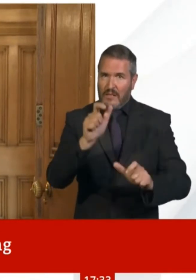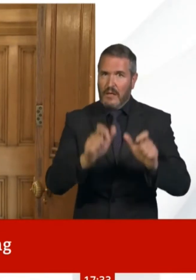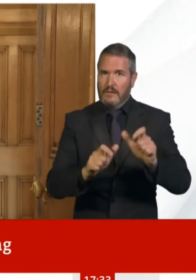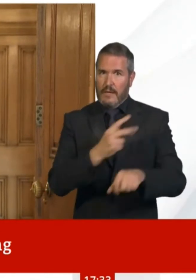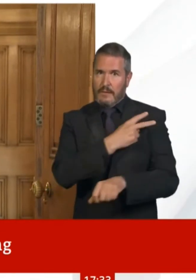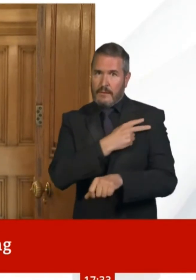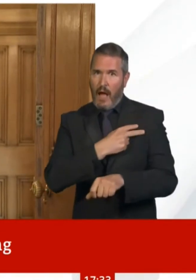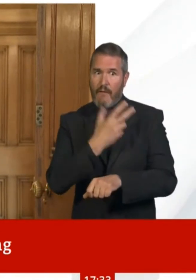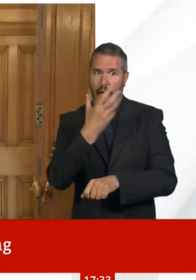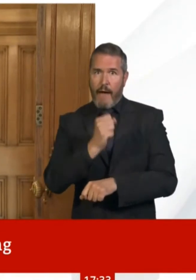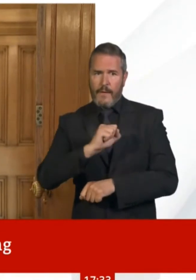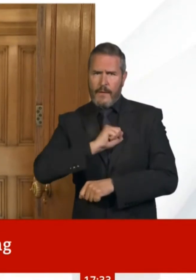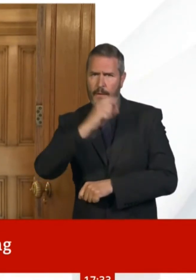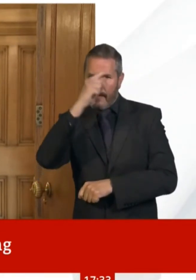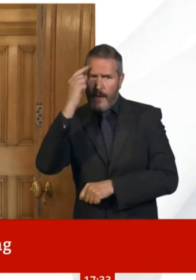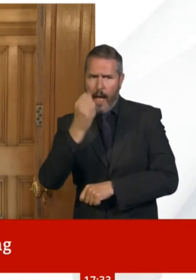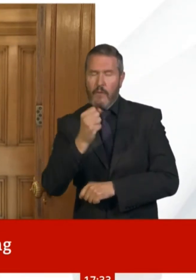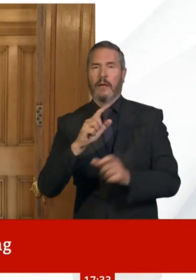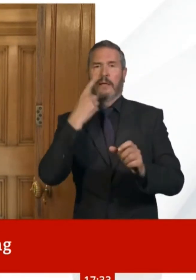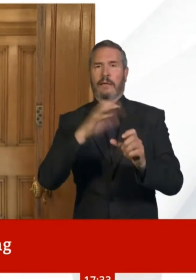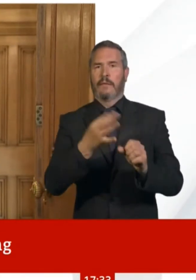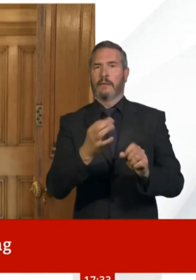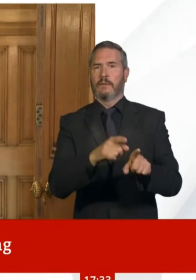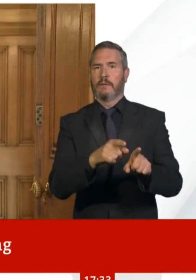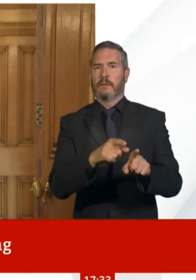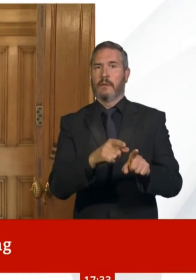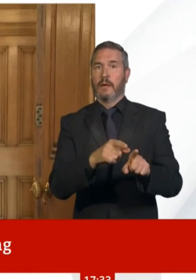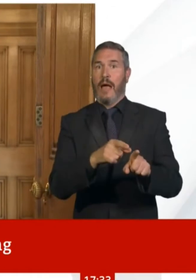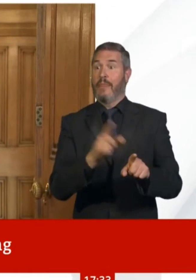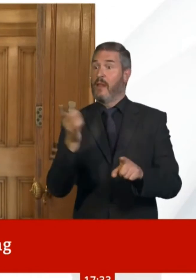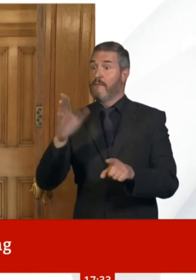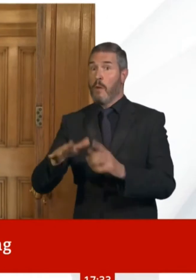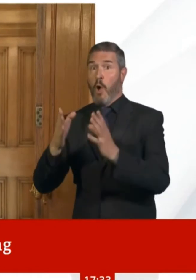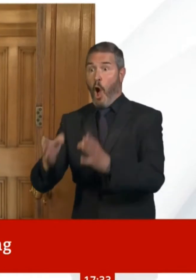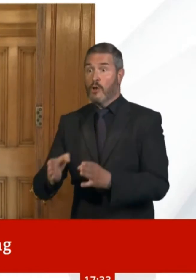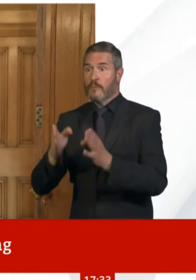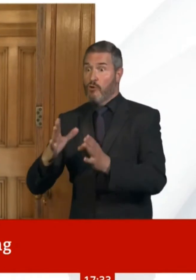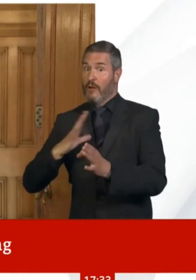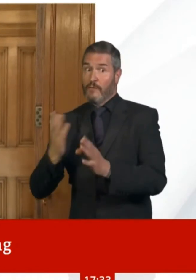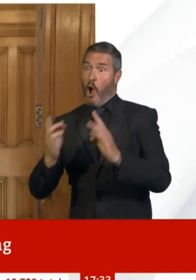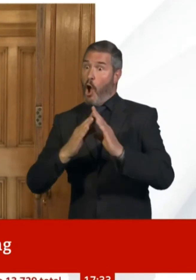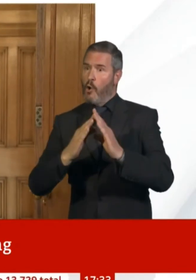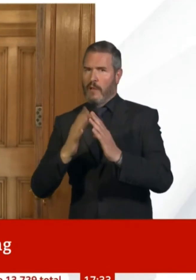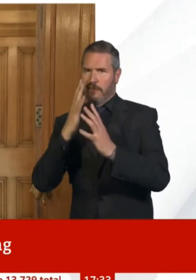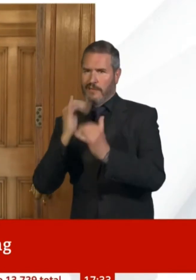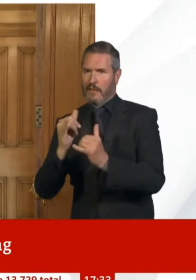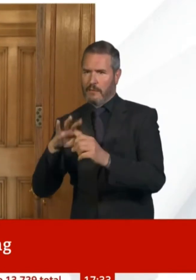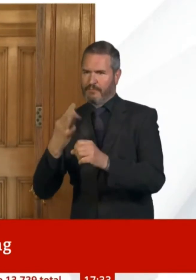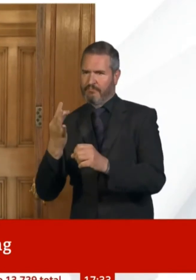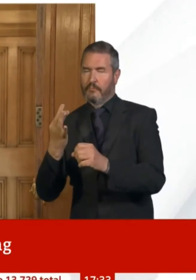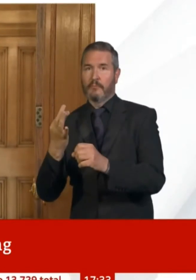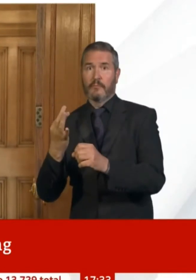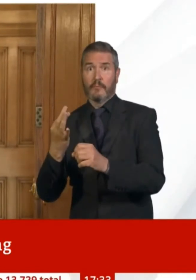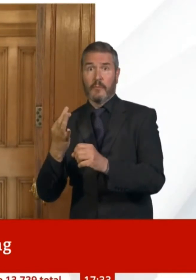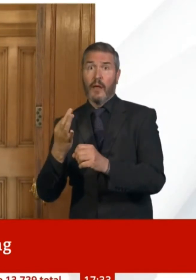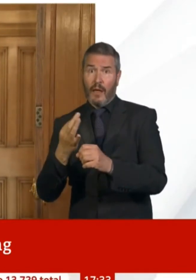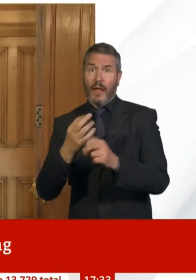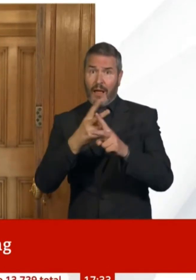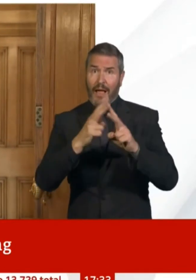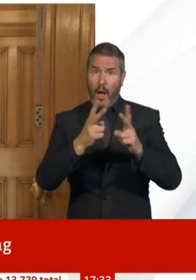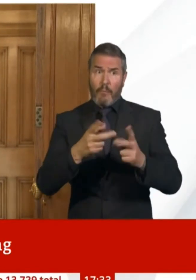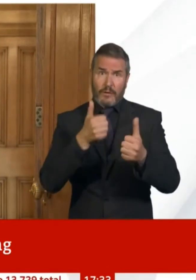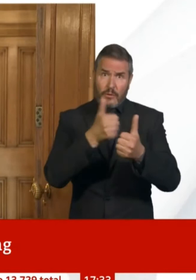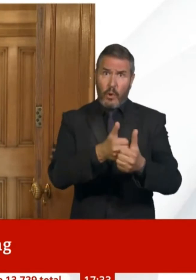that all patients discharged from hospital will be tested before going into care homes. Care homes are being supported with